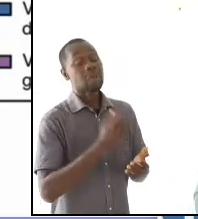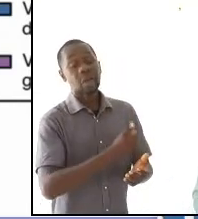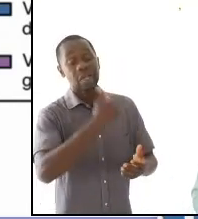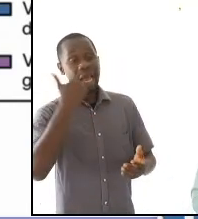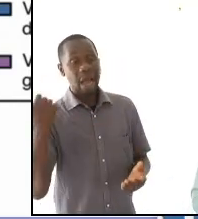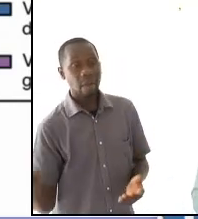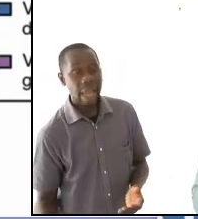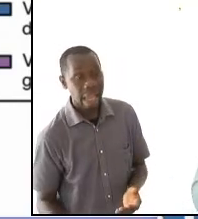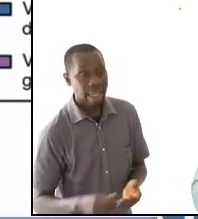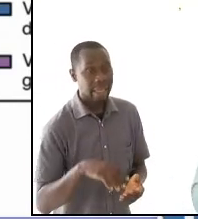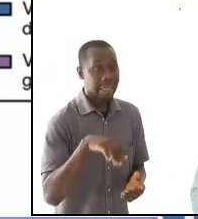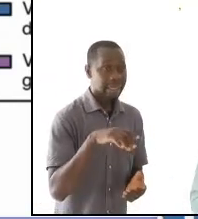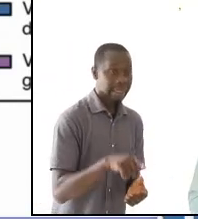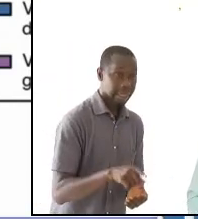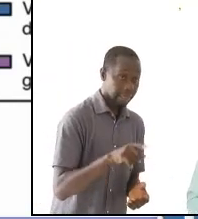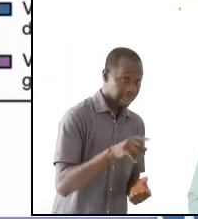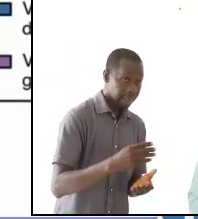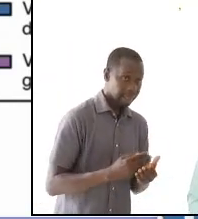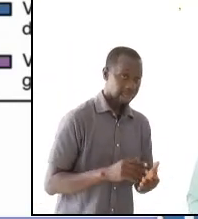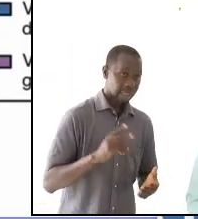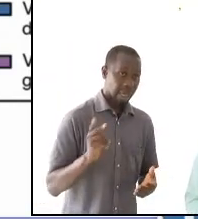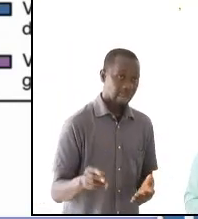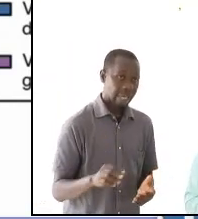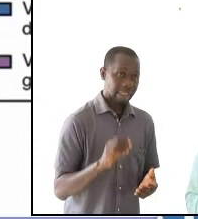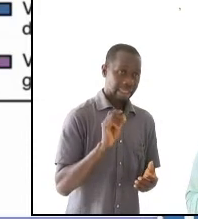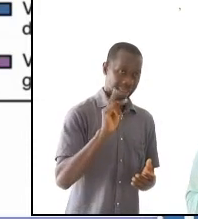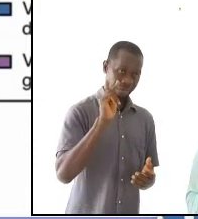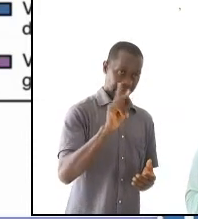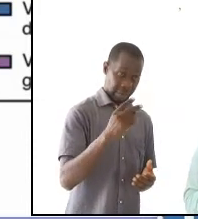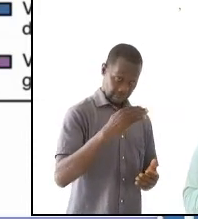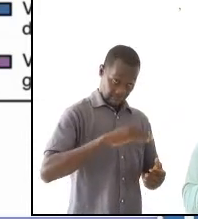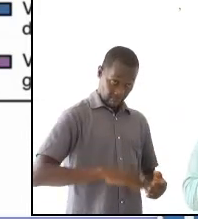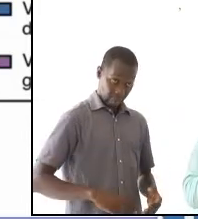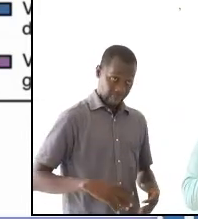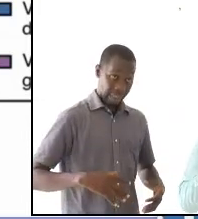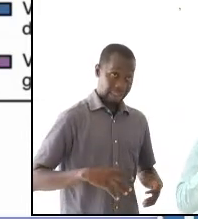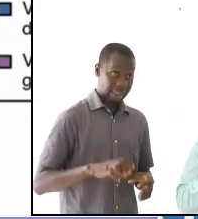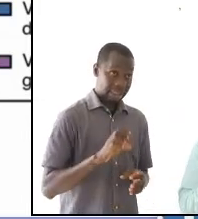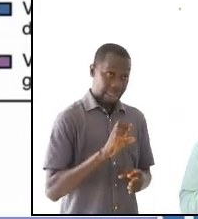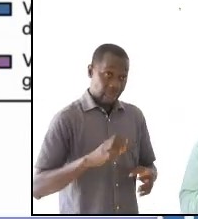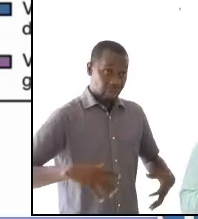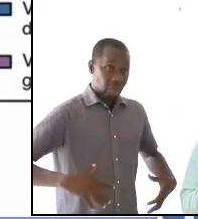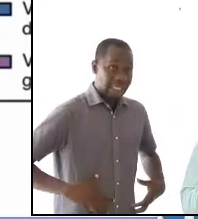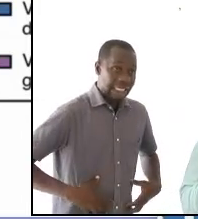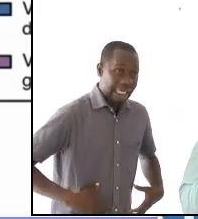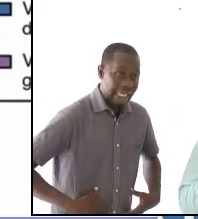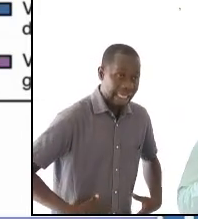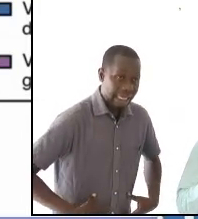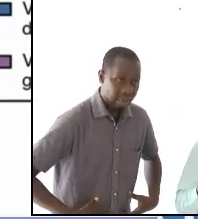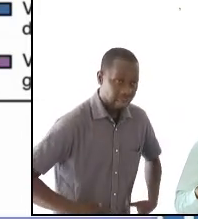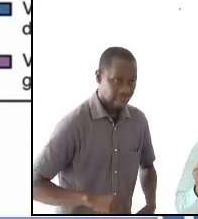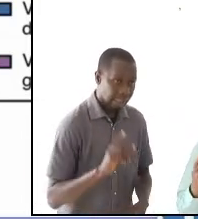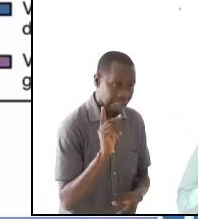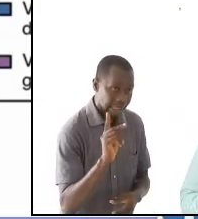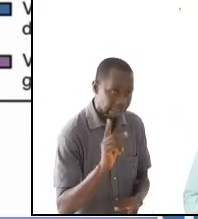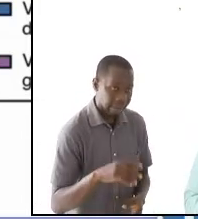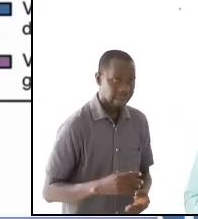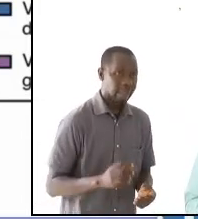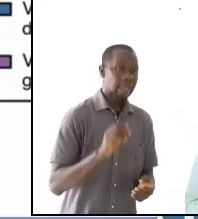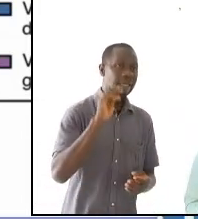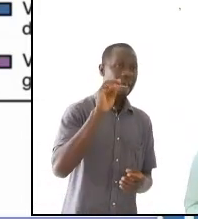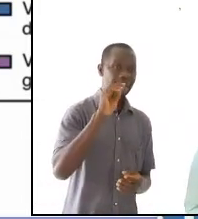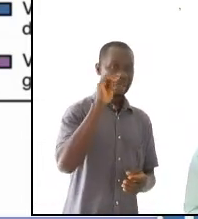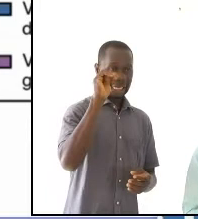vein. Come down to the kidneys. The word is renal. So you have the renal artery bringing blood